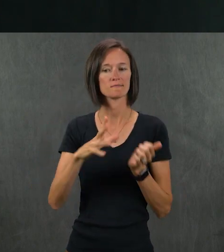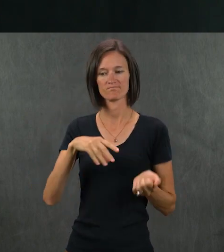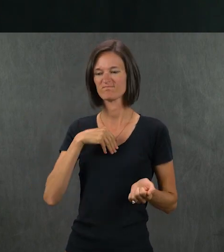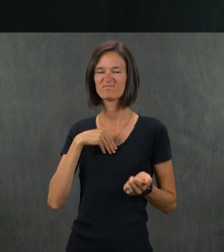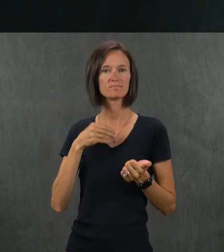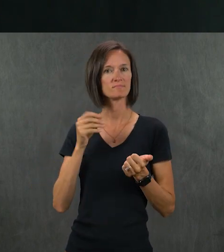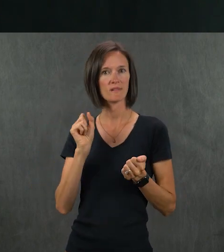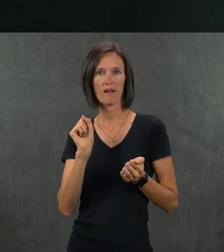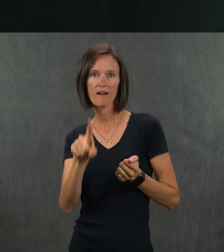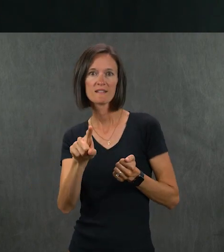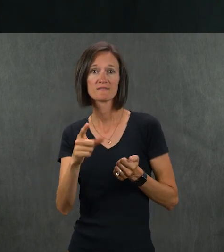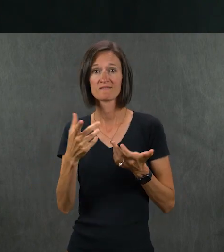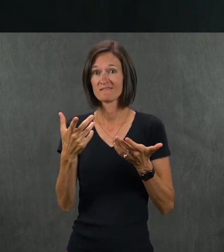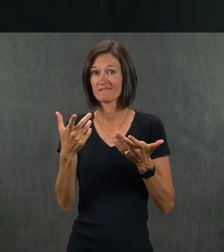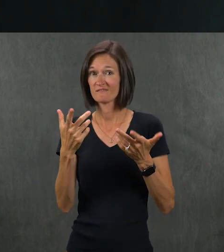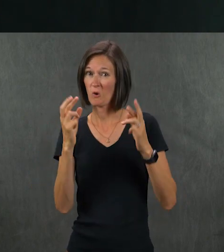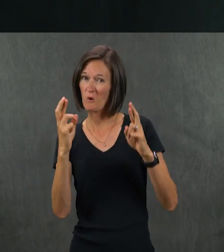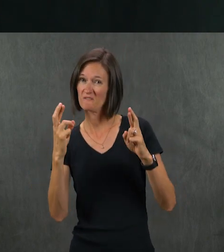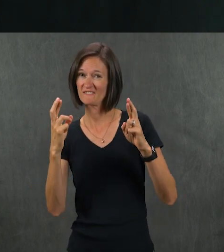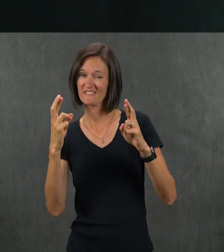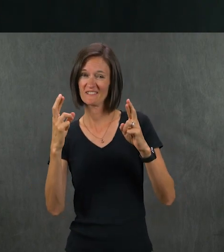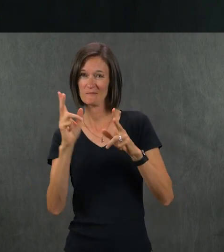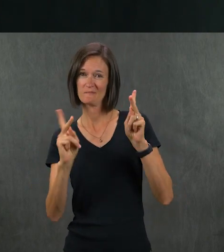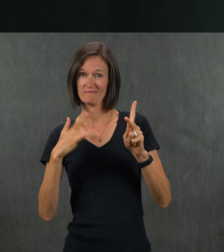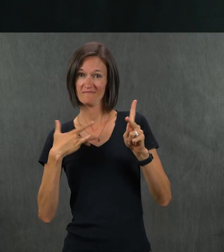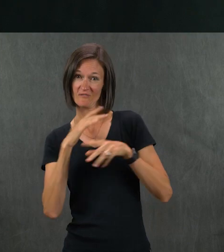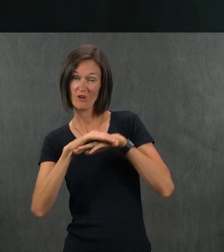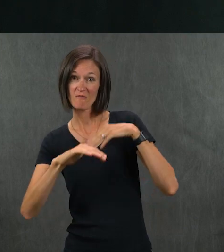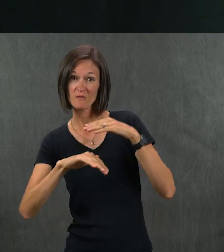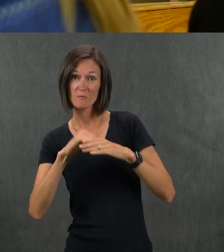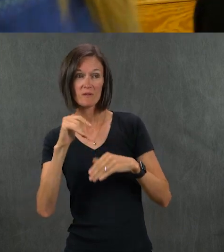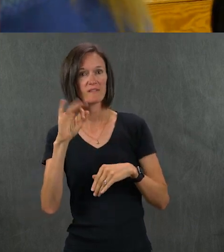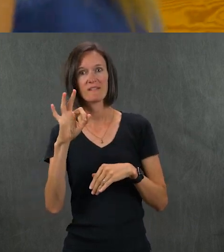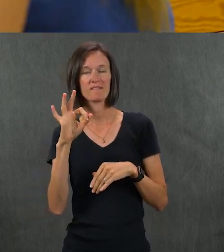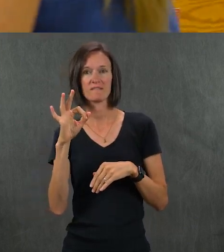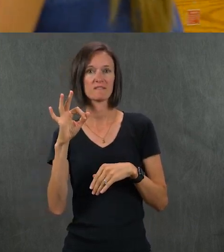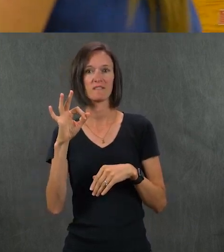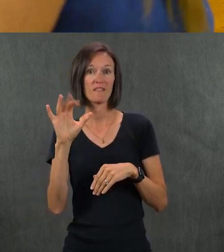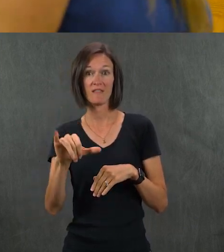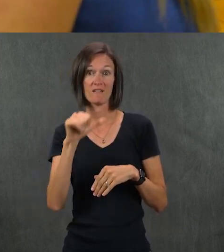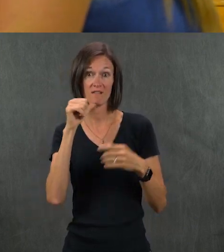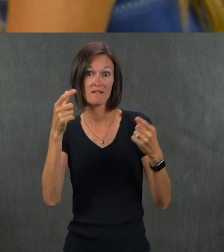with asking. And hopefully we make people feel comfortable asking. Like, if we're not